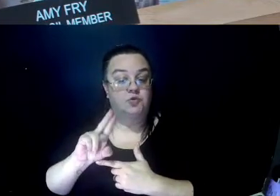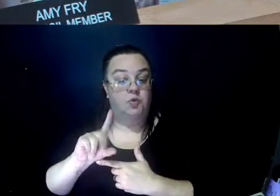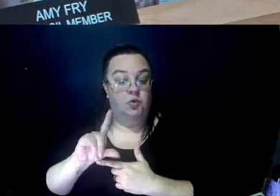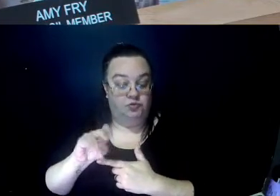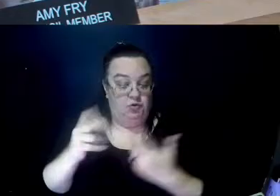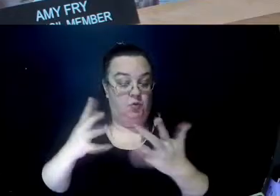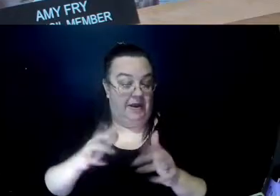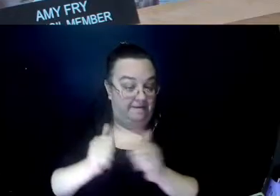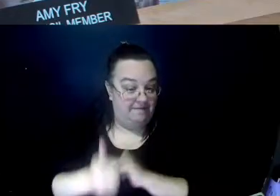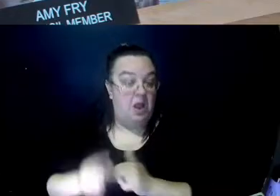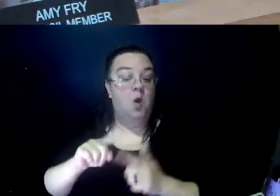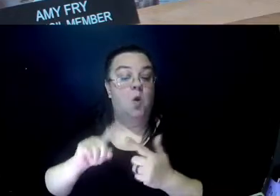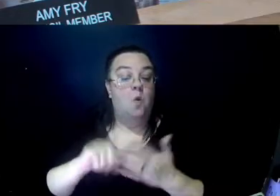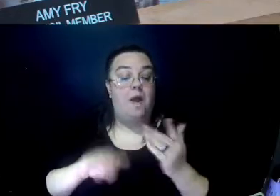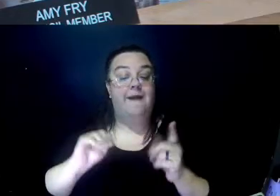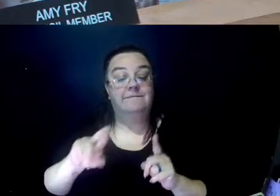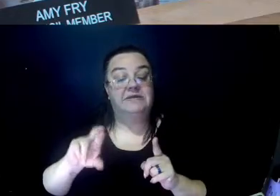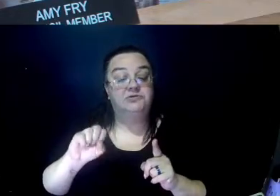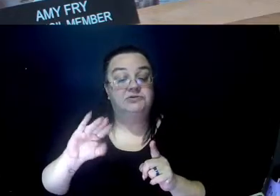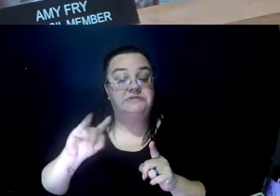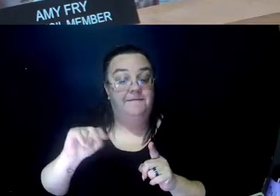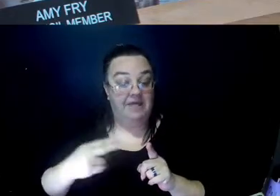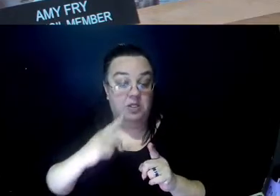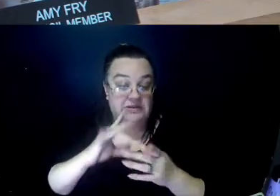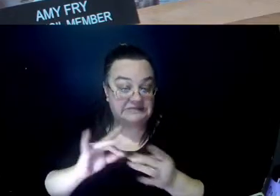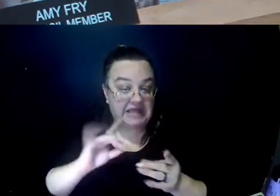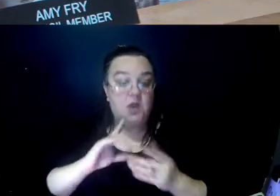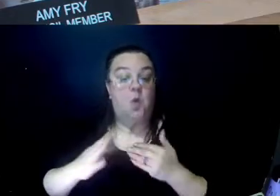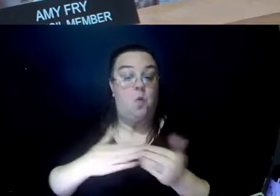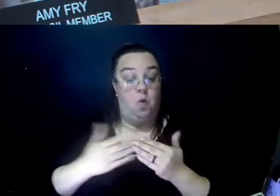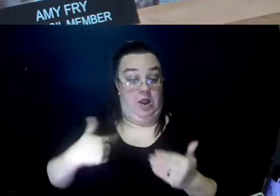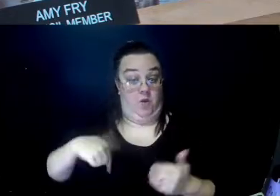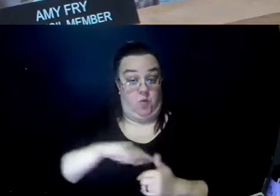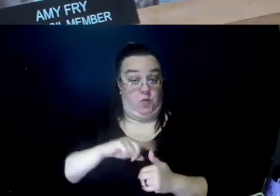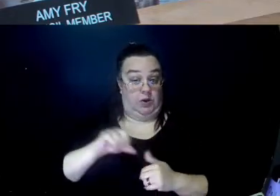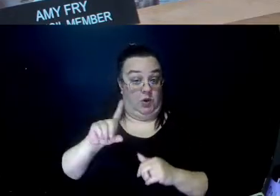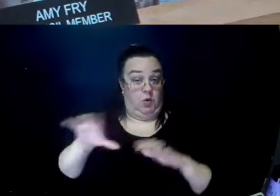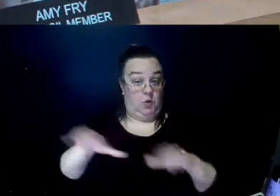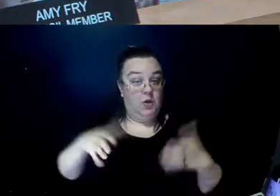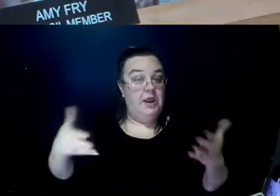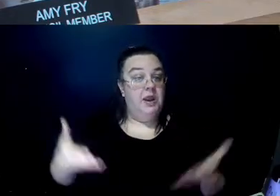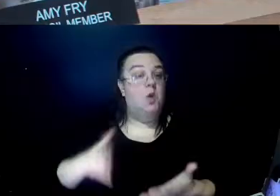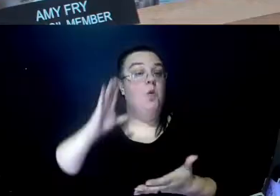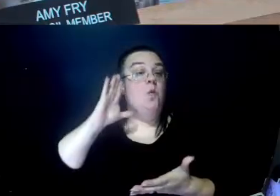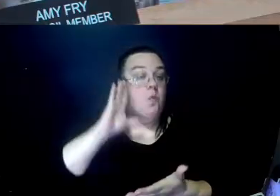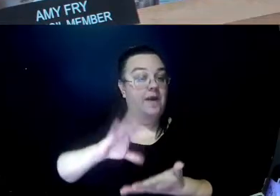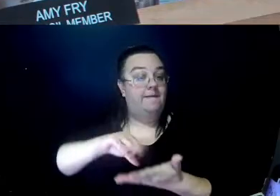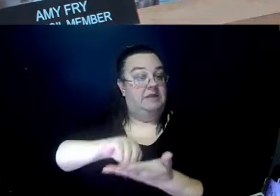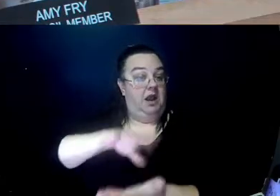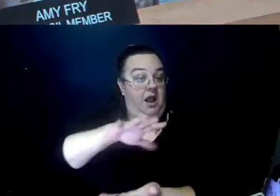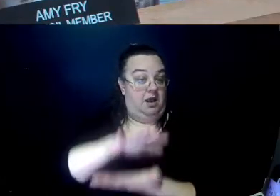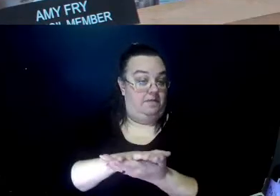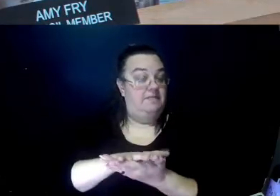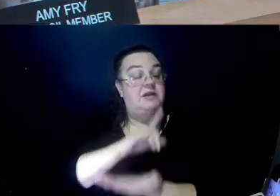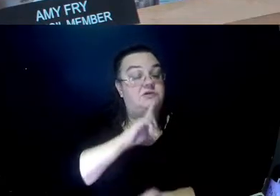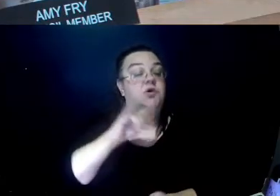And to what Mr. Smith was saying, in that whatever we do here will be documented so that it